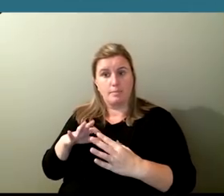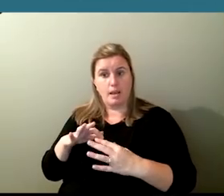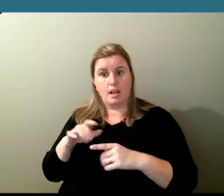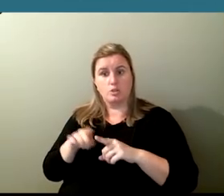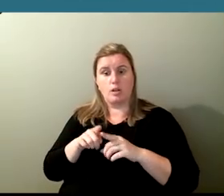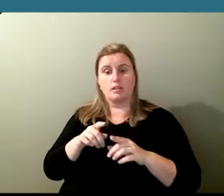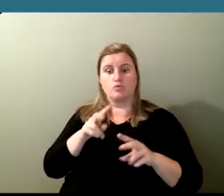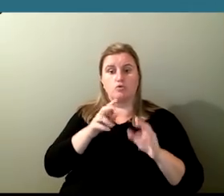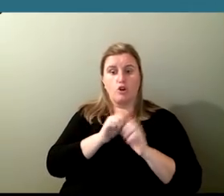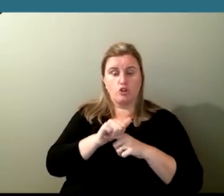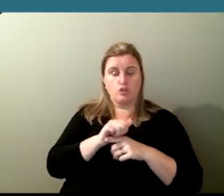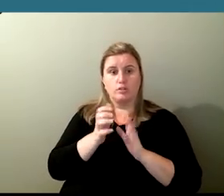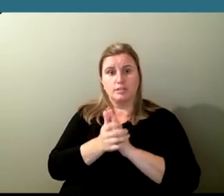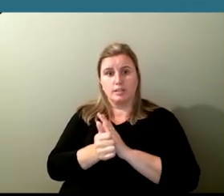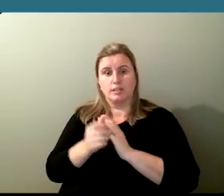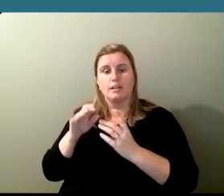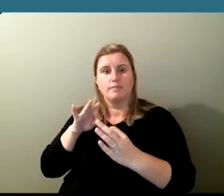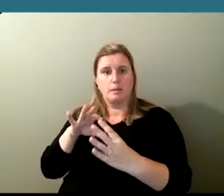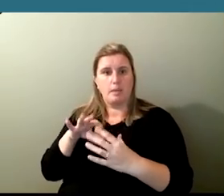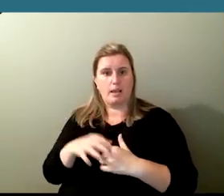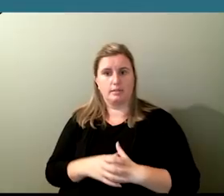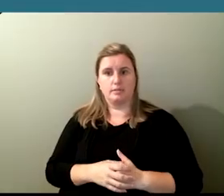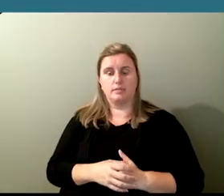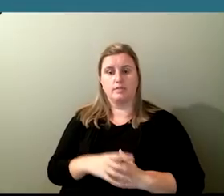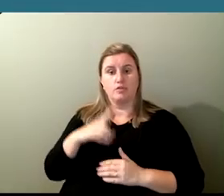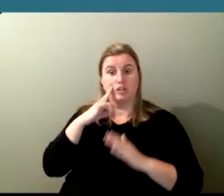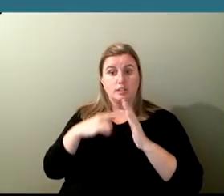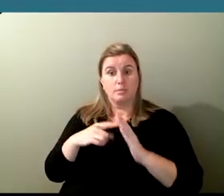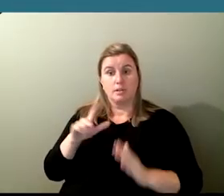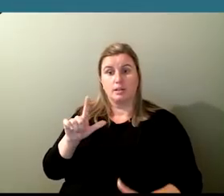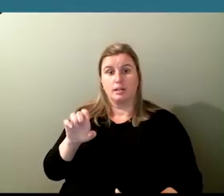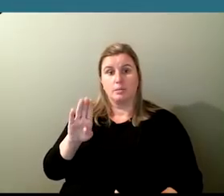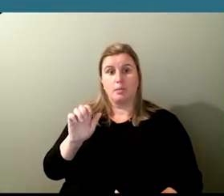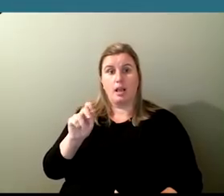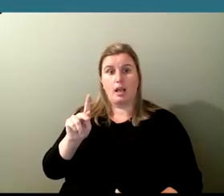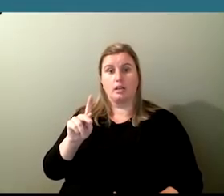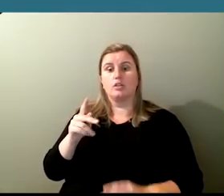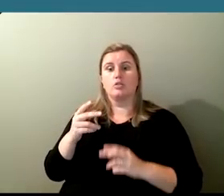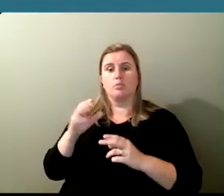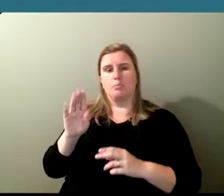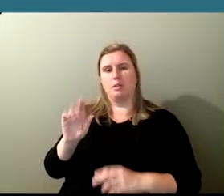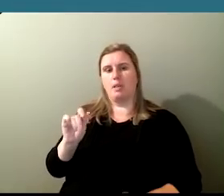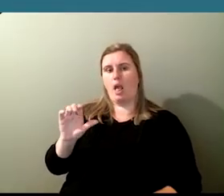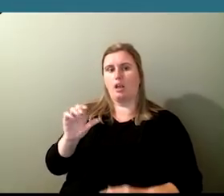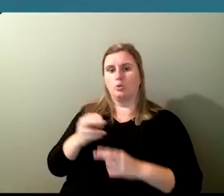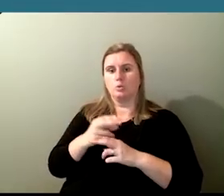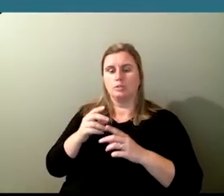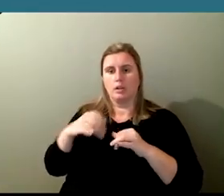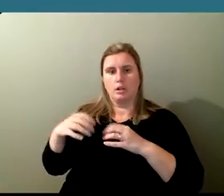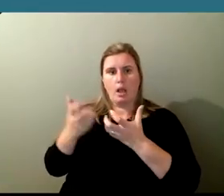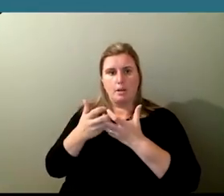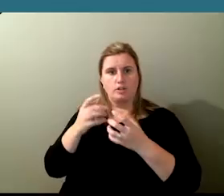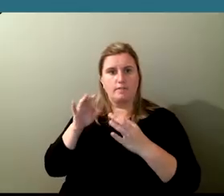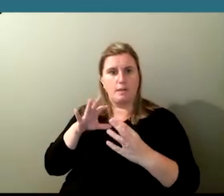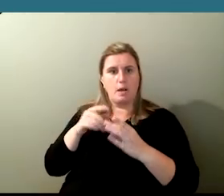feedback. For instance, LeBlanc used a combination of feedback models in order to